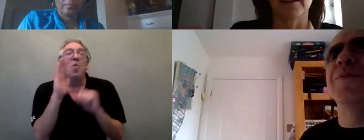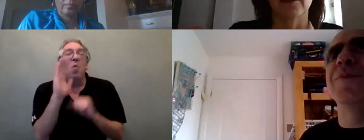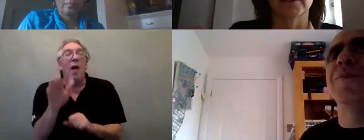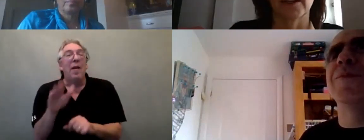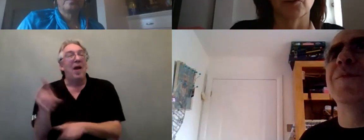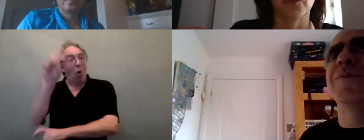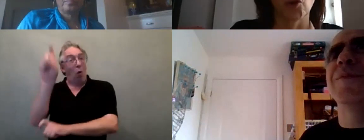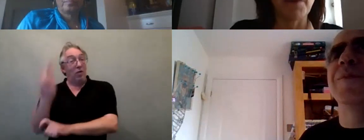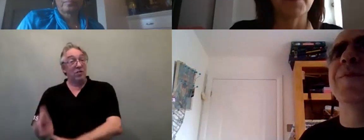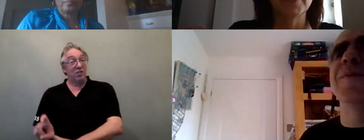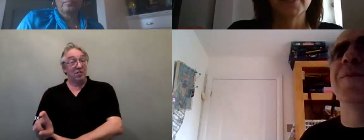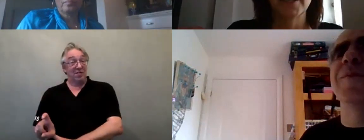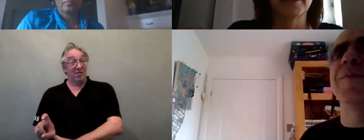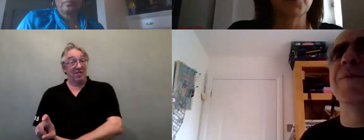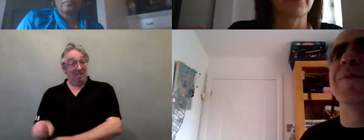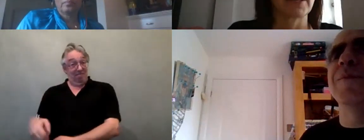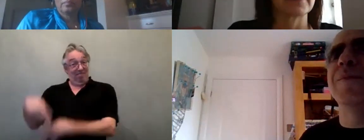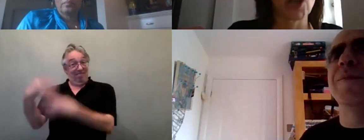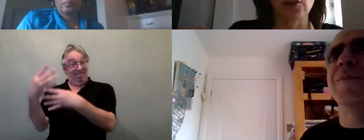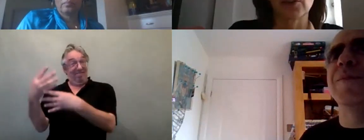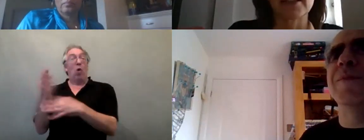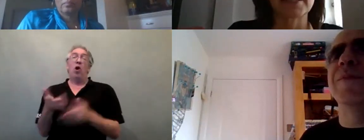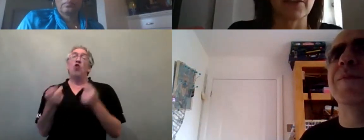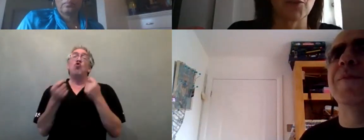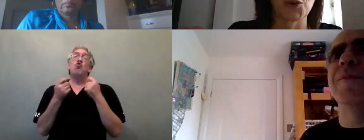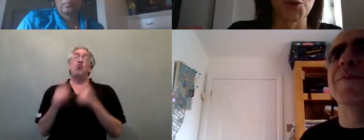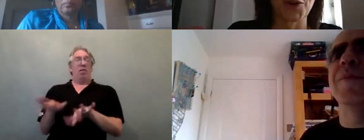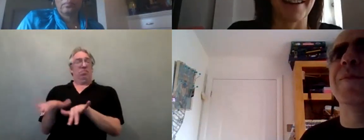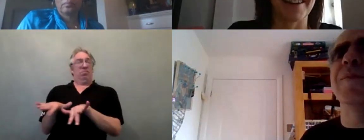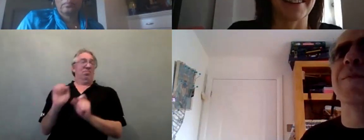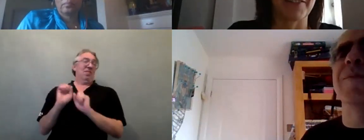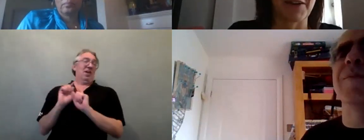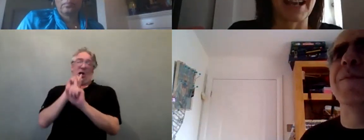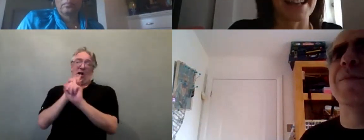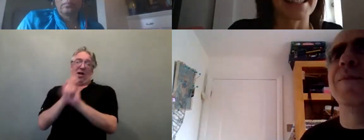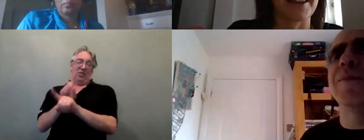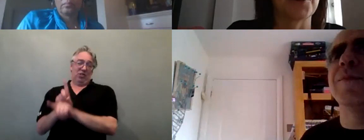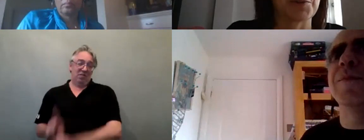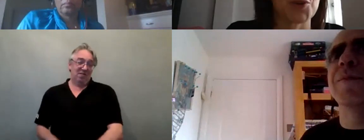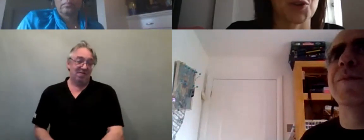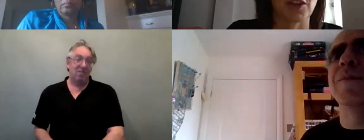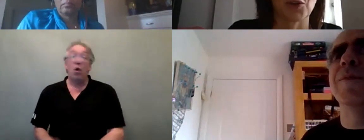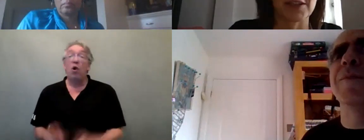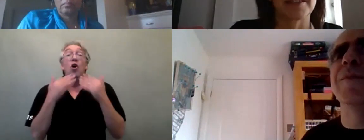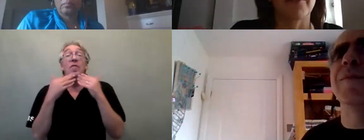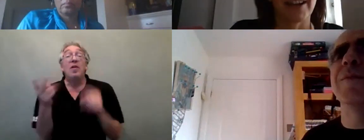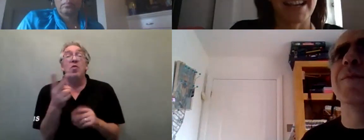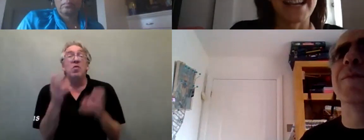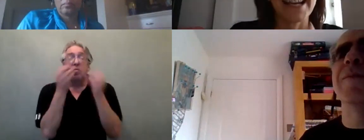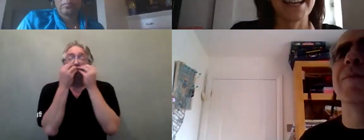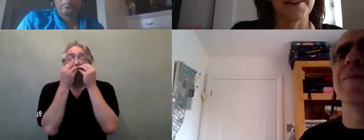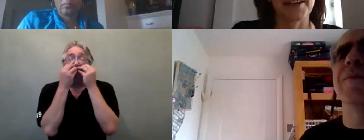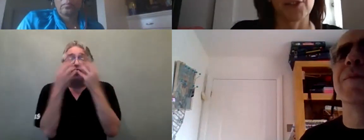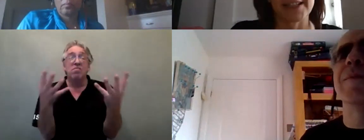email follow-up. And I want to thank Charlotte and Steve for your excellent contribution. Thank you. This is a